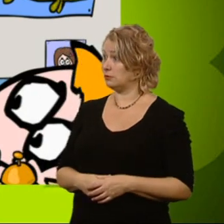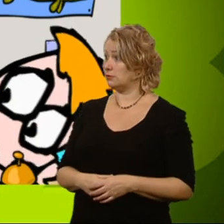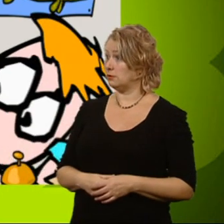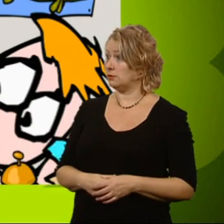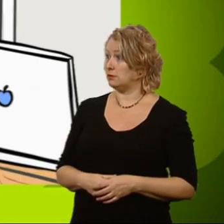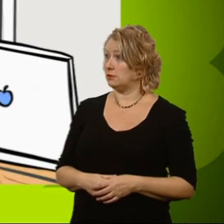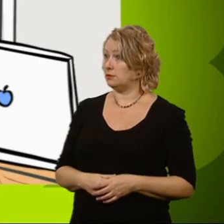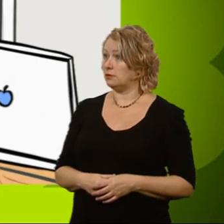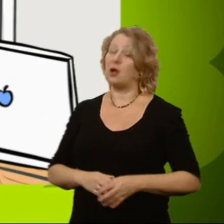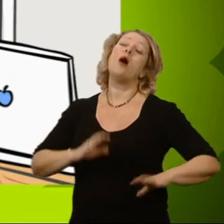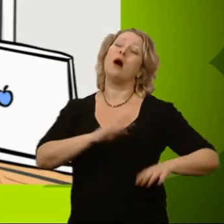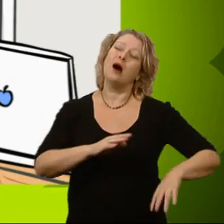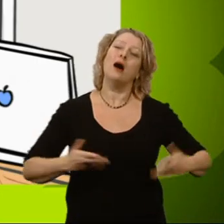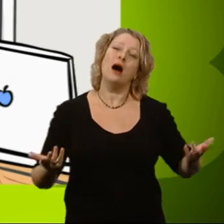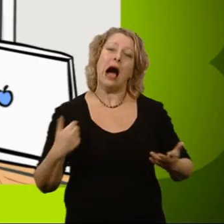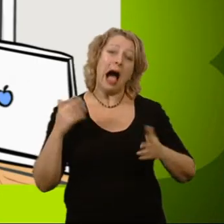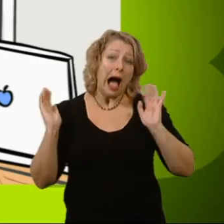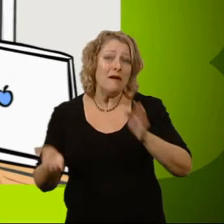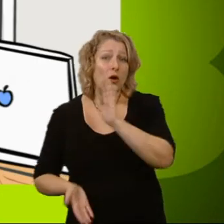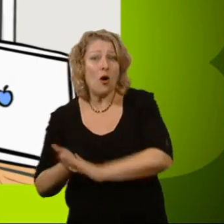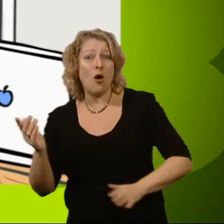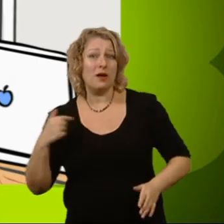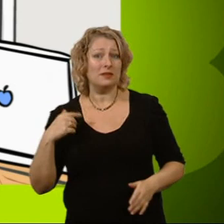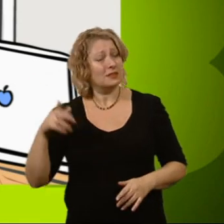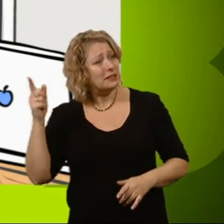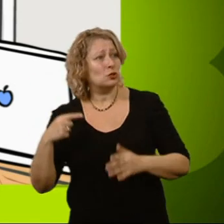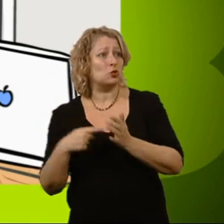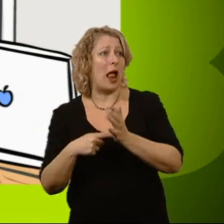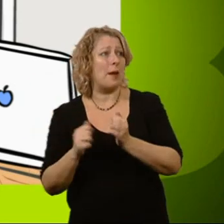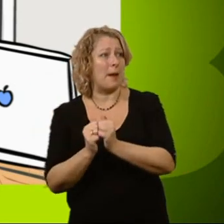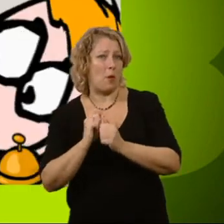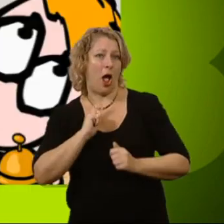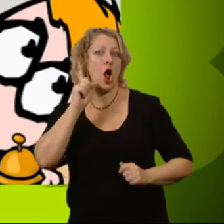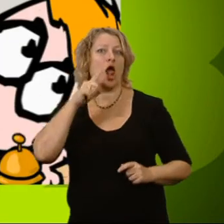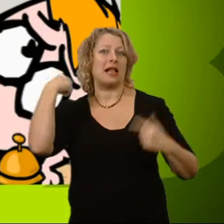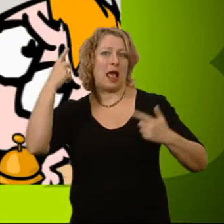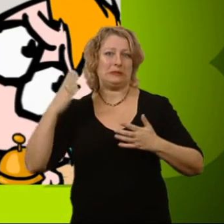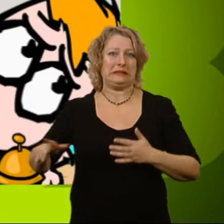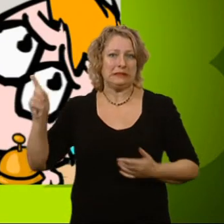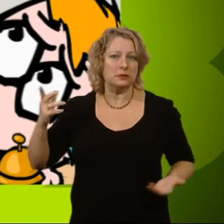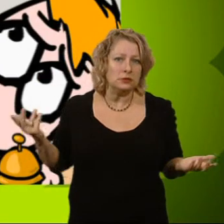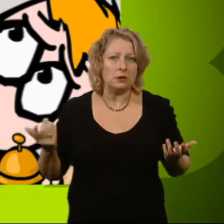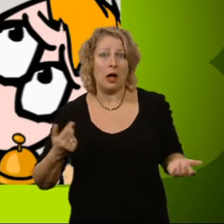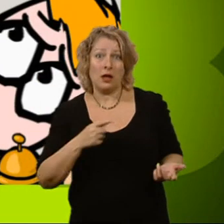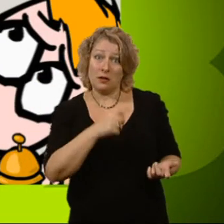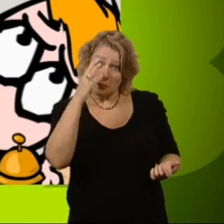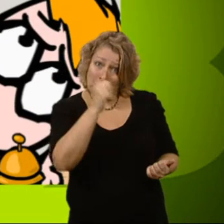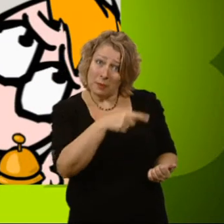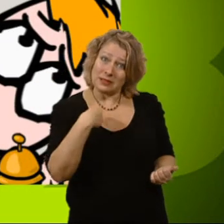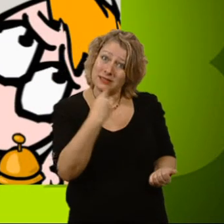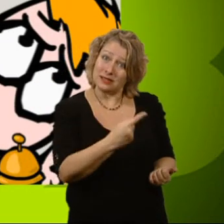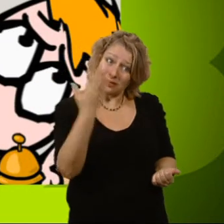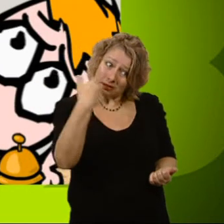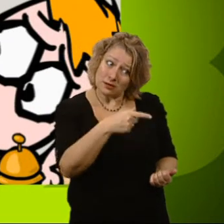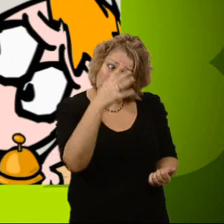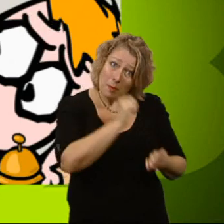Okay, well, little Howard, I've got to go. I've got to go and get some more toilet paper for Girls Aloud. But just remember everything I've just been saying in the